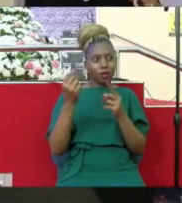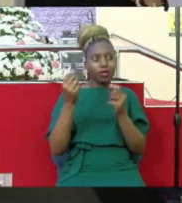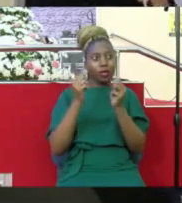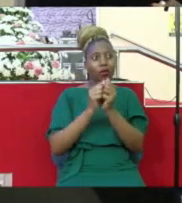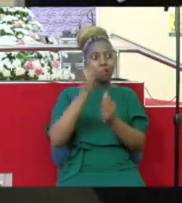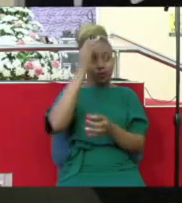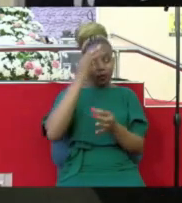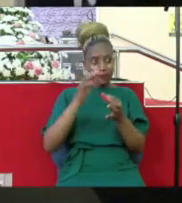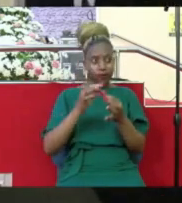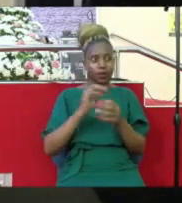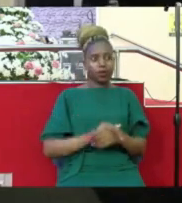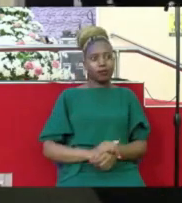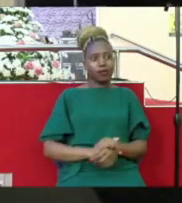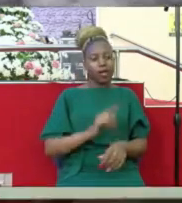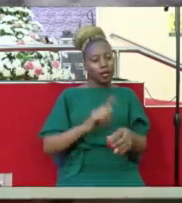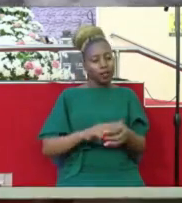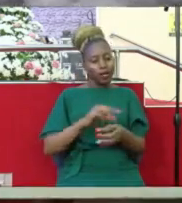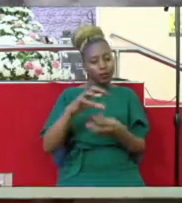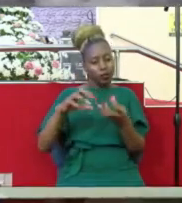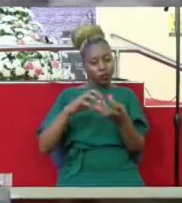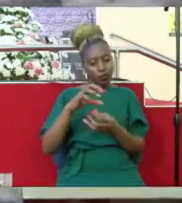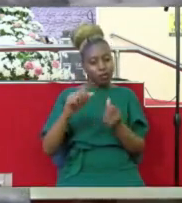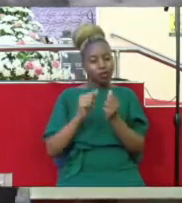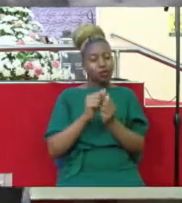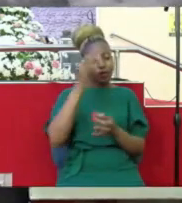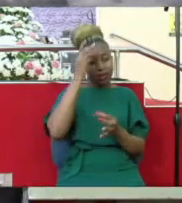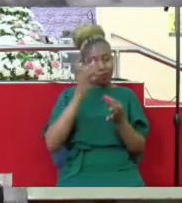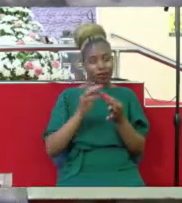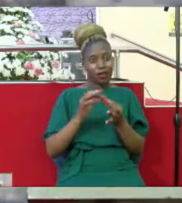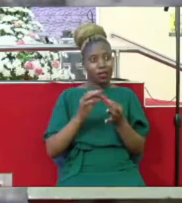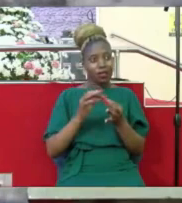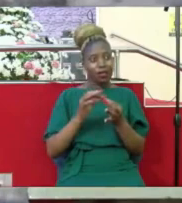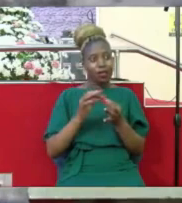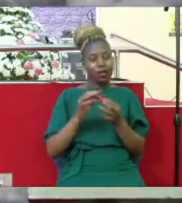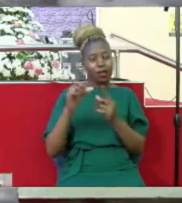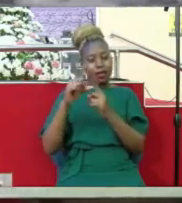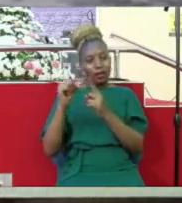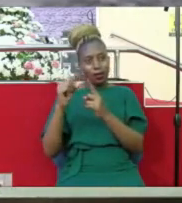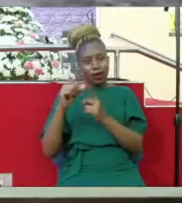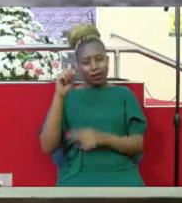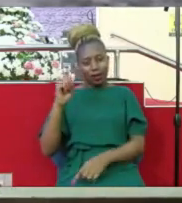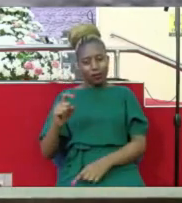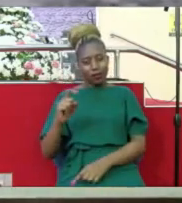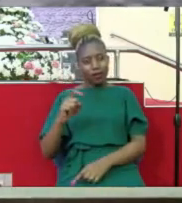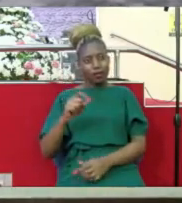When you mix it with faith, the word must produce.